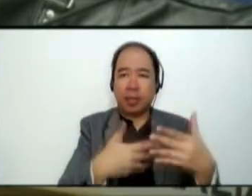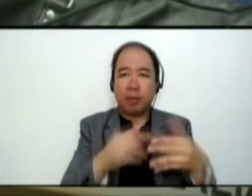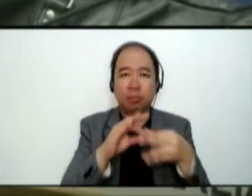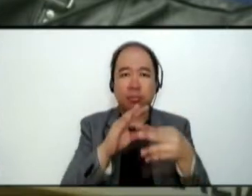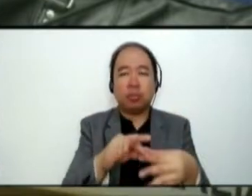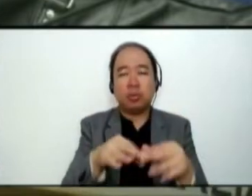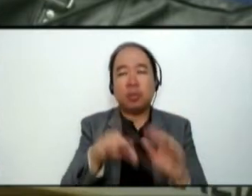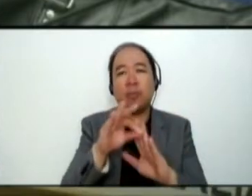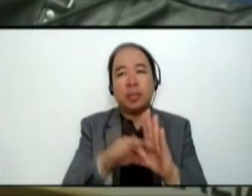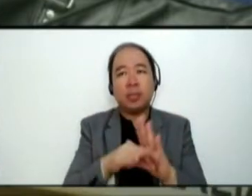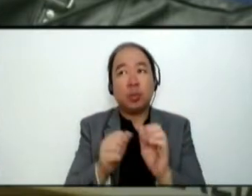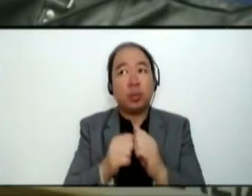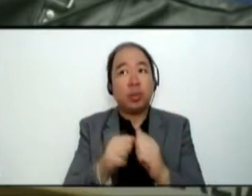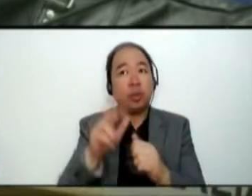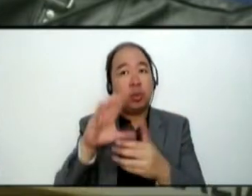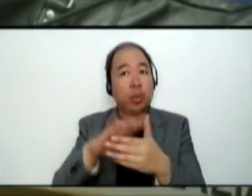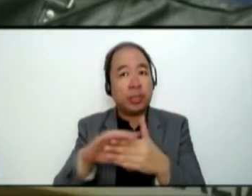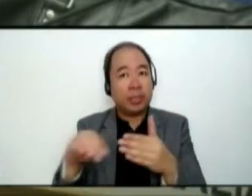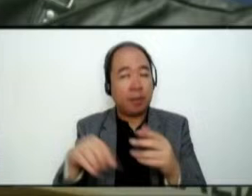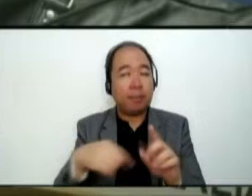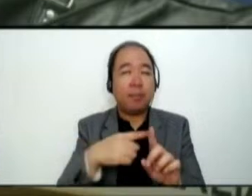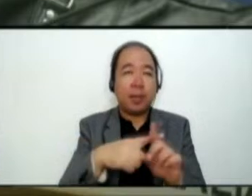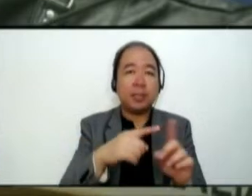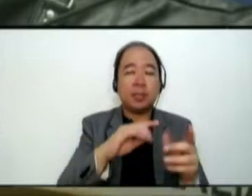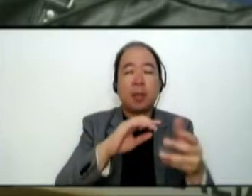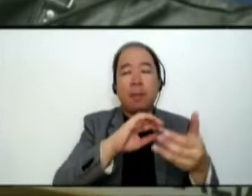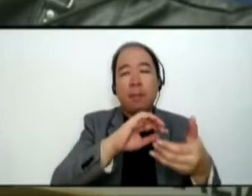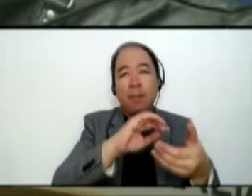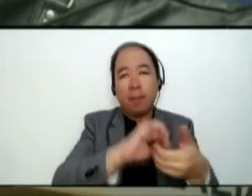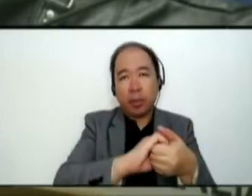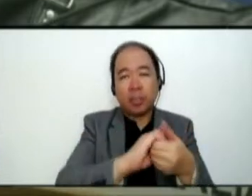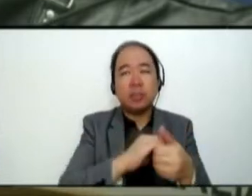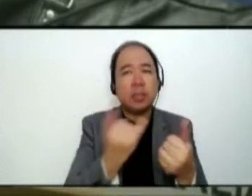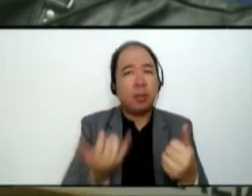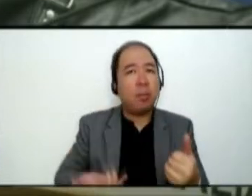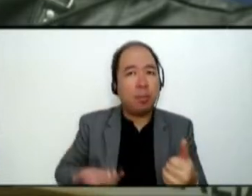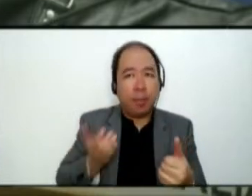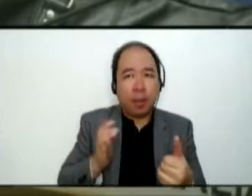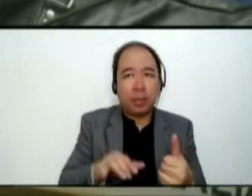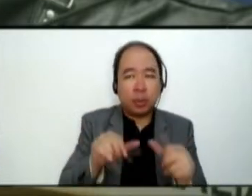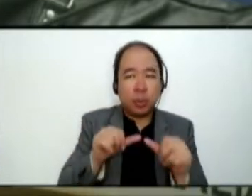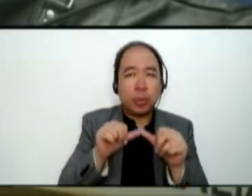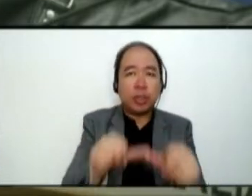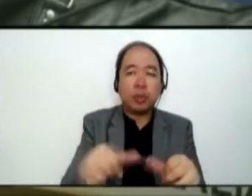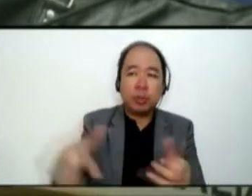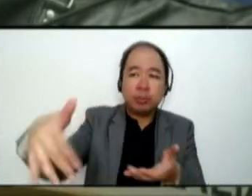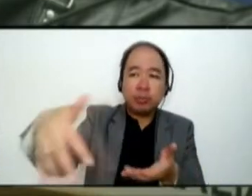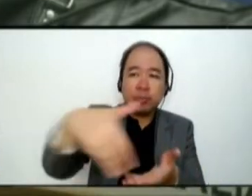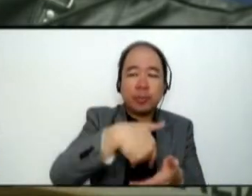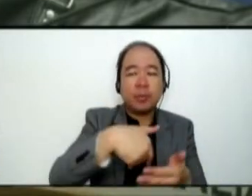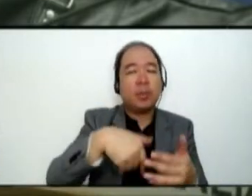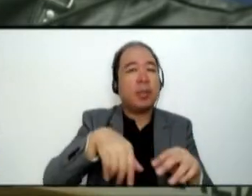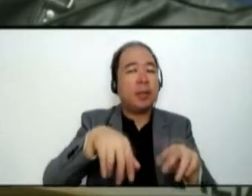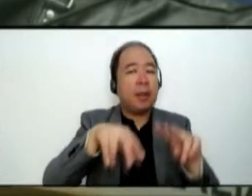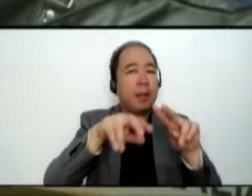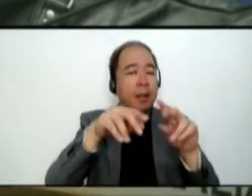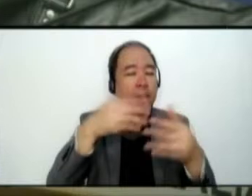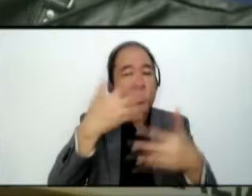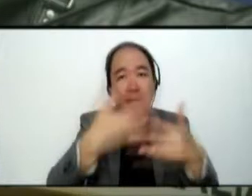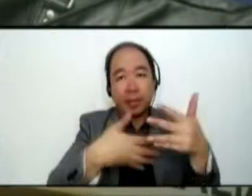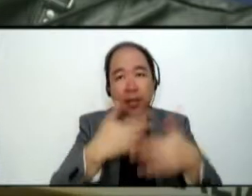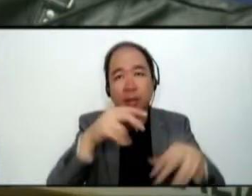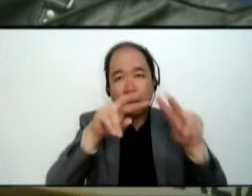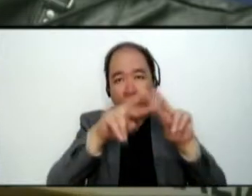and partners, Bangladesh is working on improving data collection and analysis, including comprehensive demographic data to inform